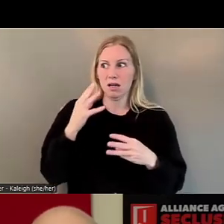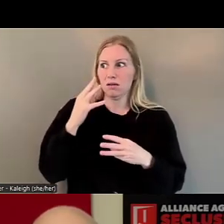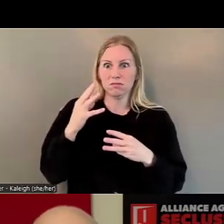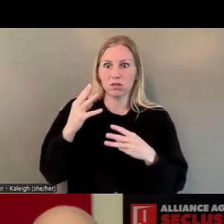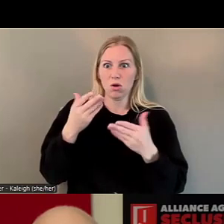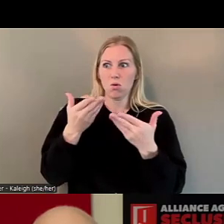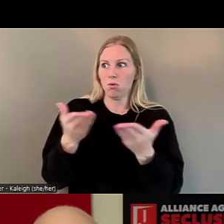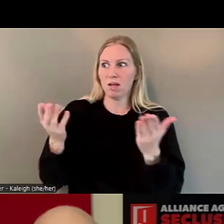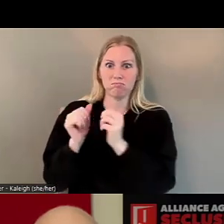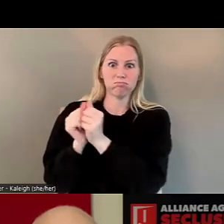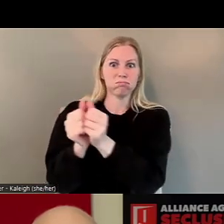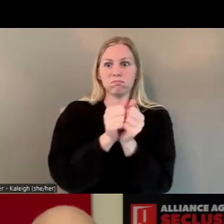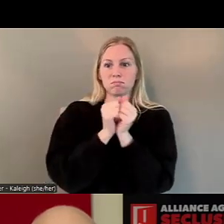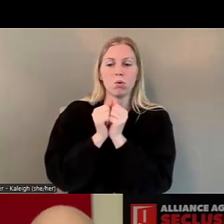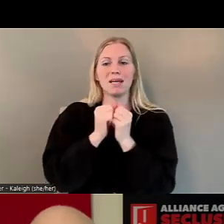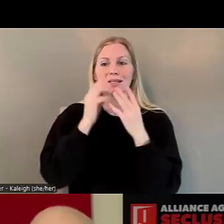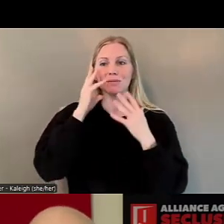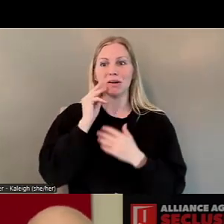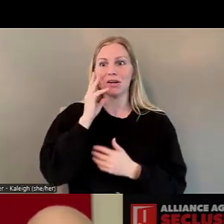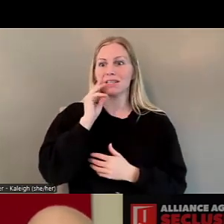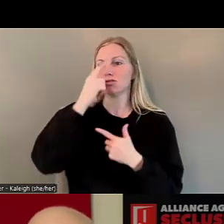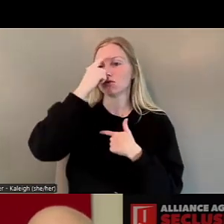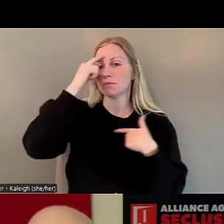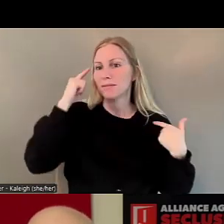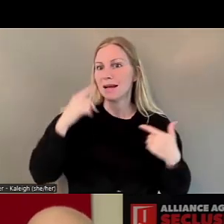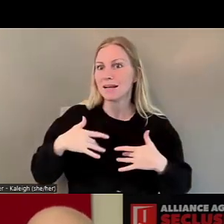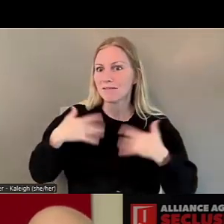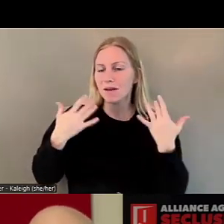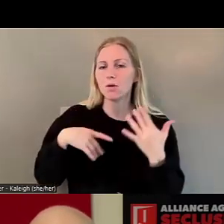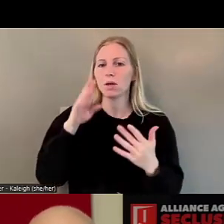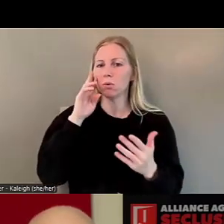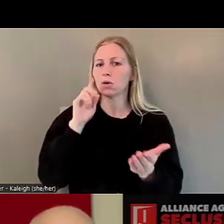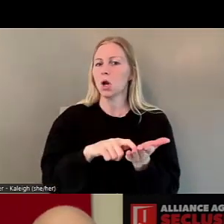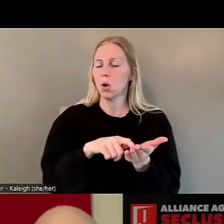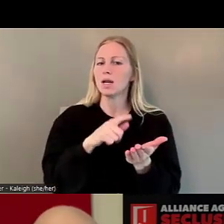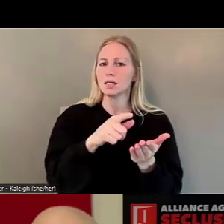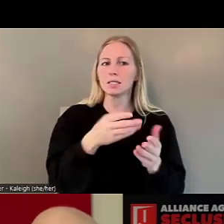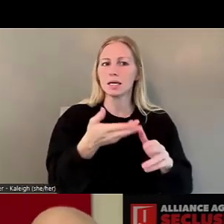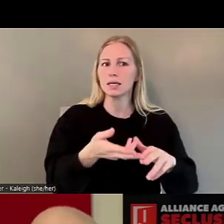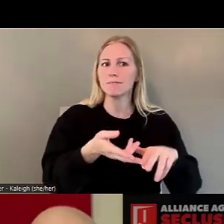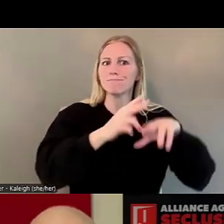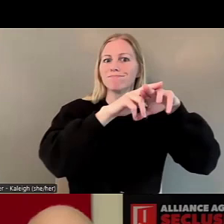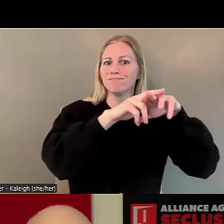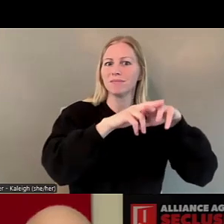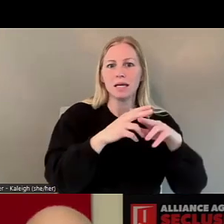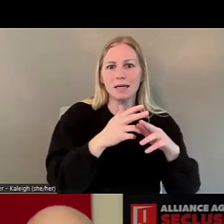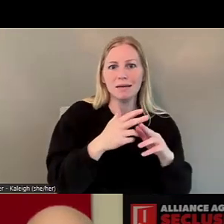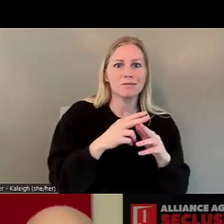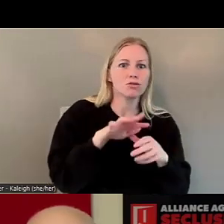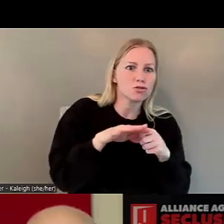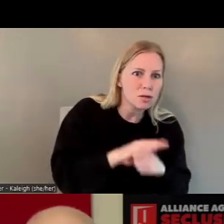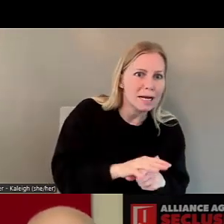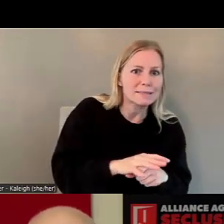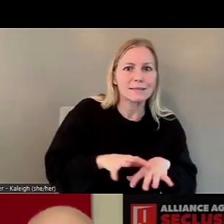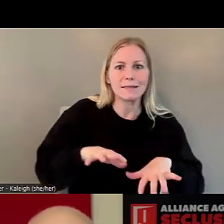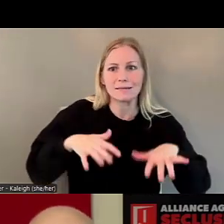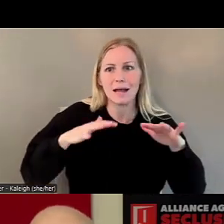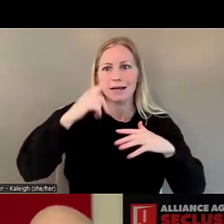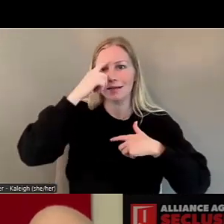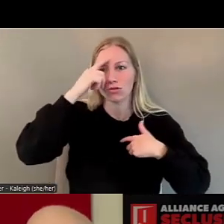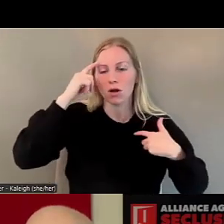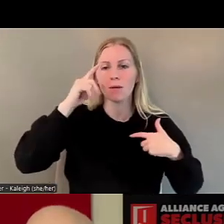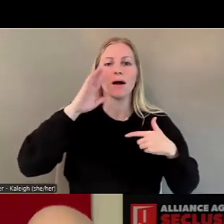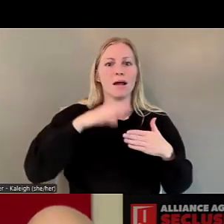and we were going to see an increase in stress and anxiety and trauma that would lead to behaviors. So childhood trauma, really